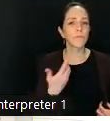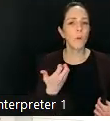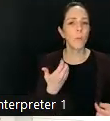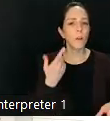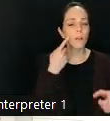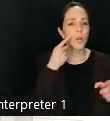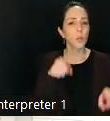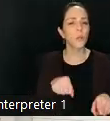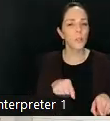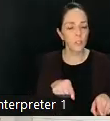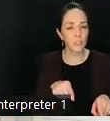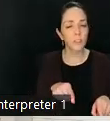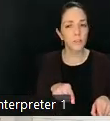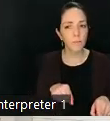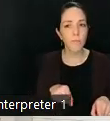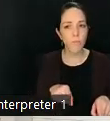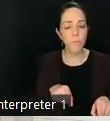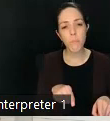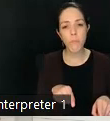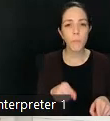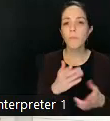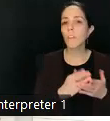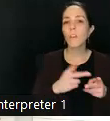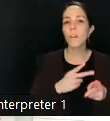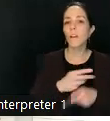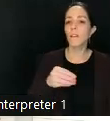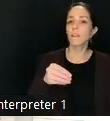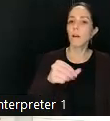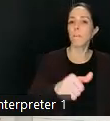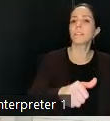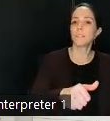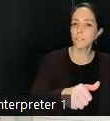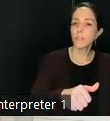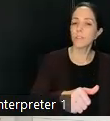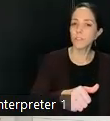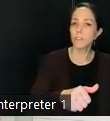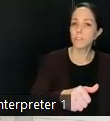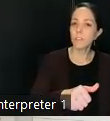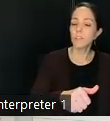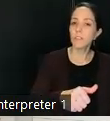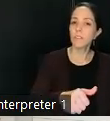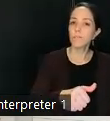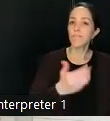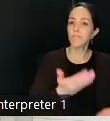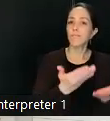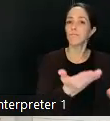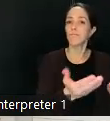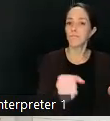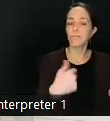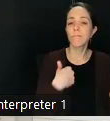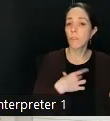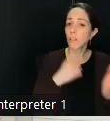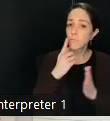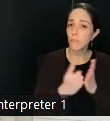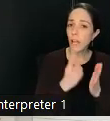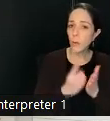that some sort of compensation should be put forward. And I like the hourly thing.